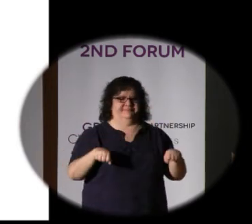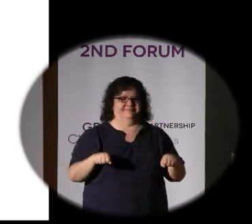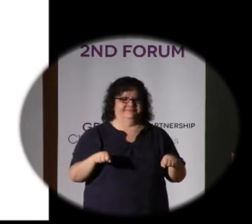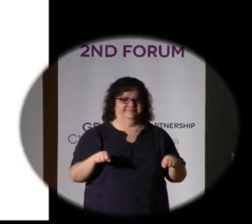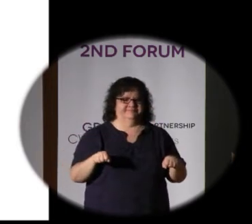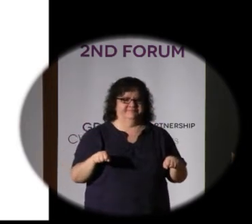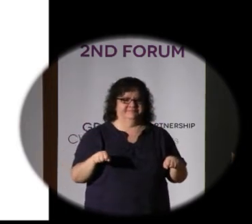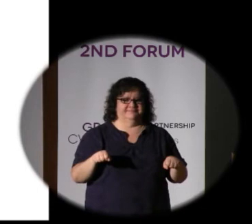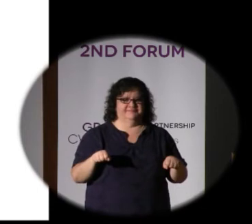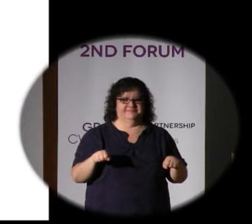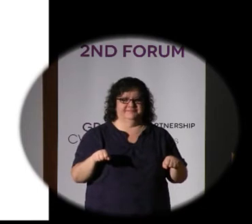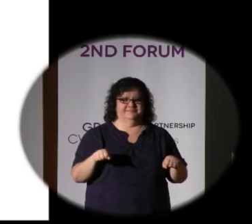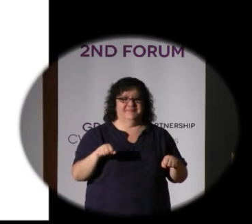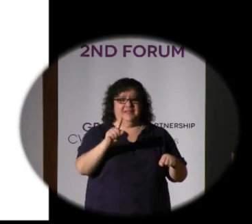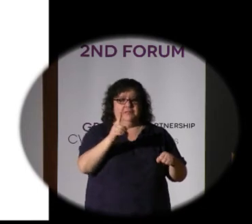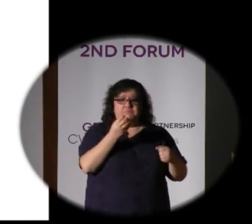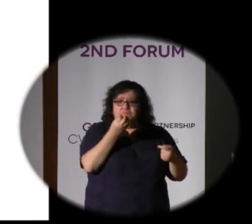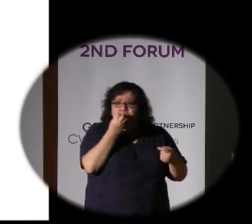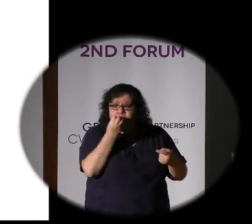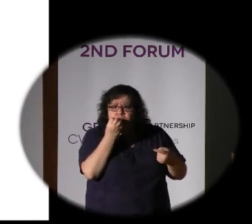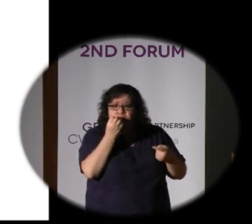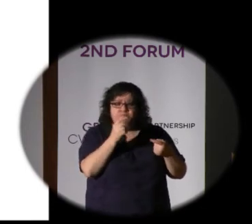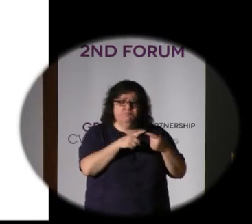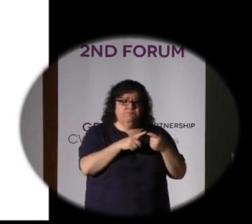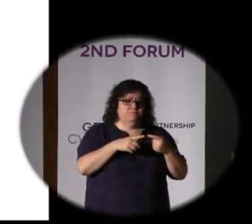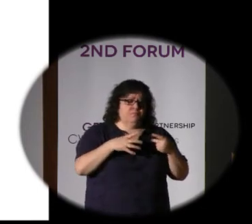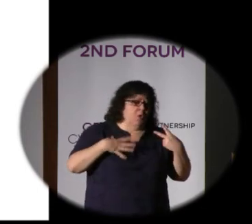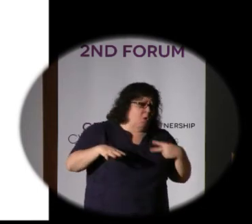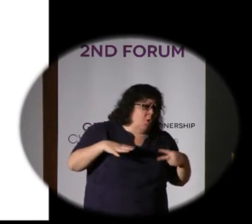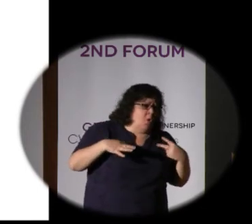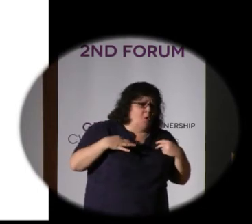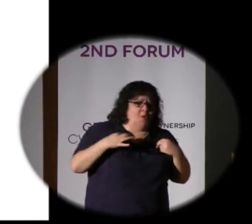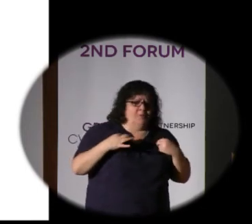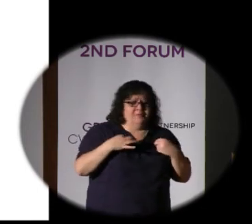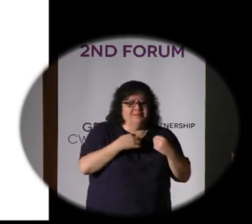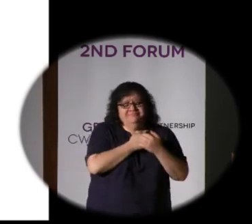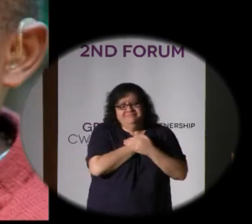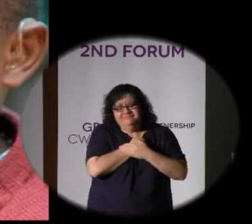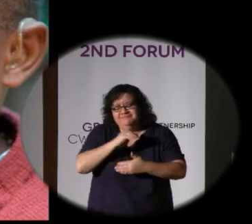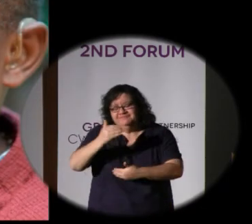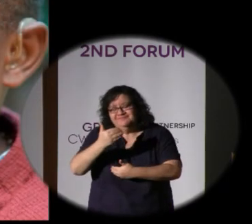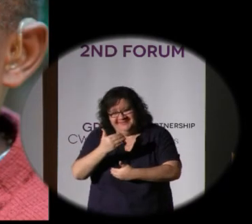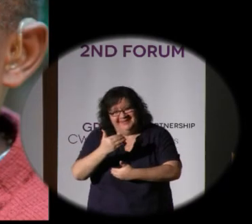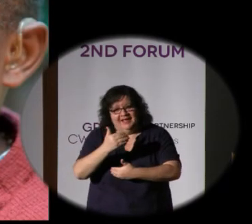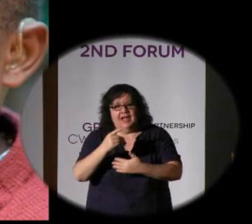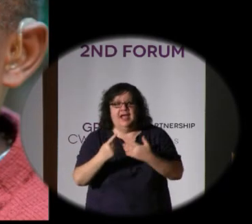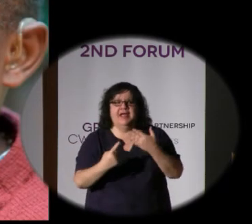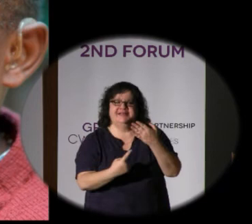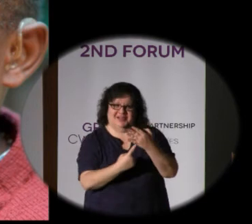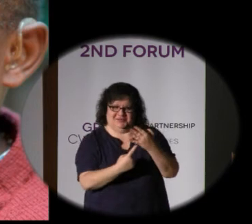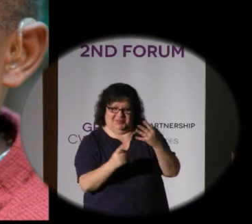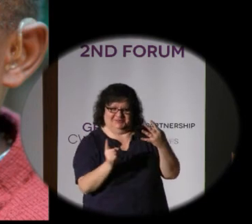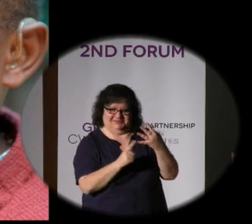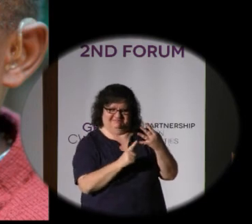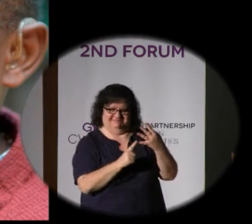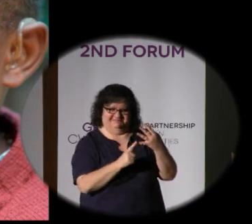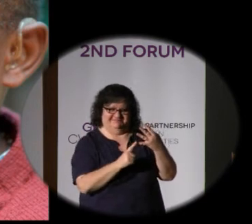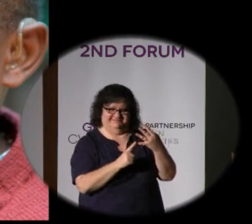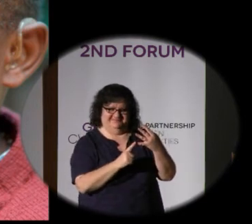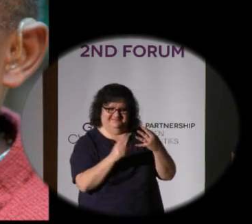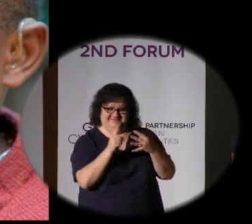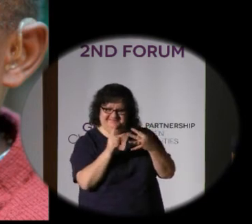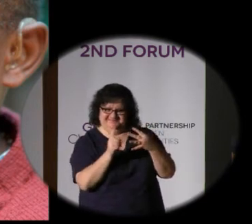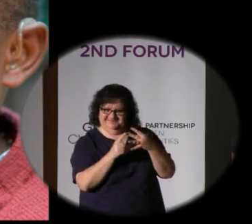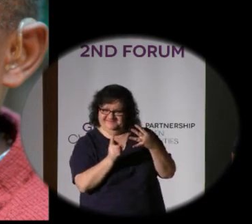all. Could I have the next slide? So highlights of achievement is that creation